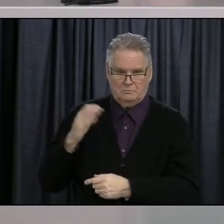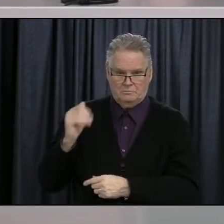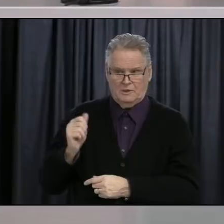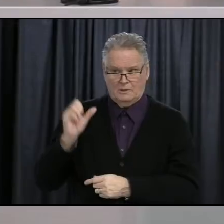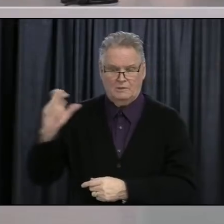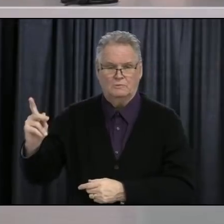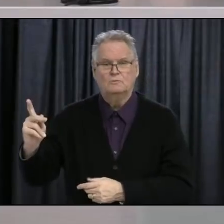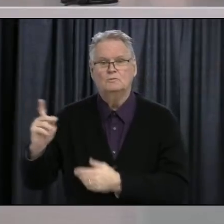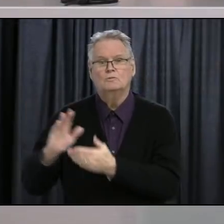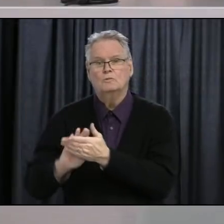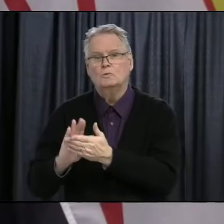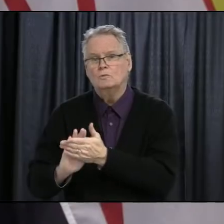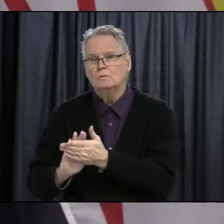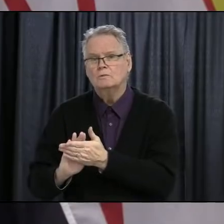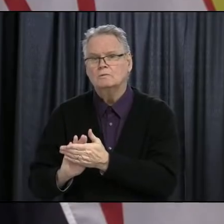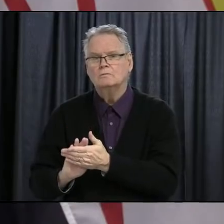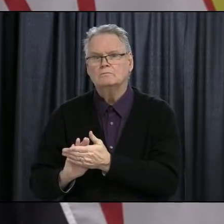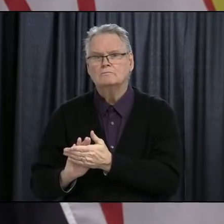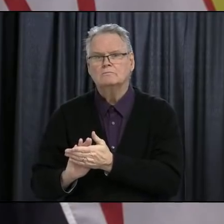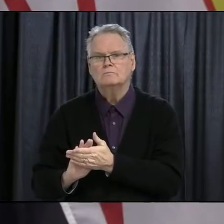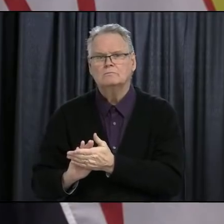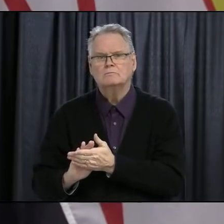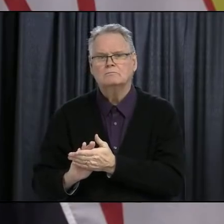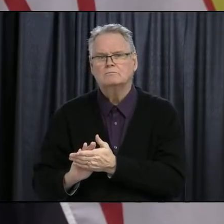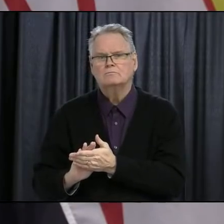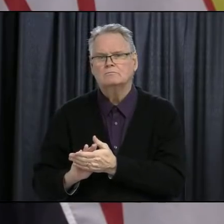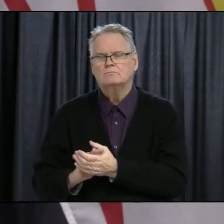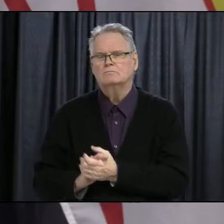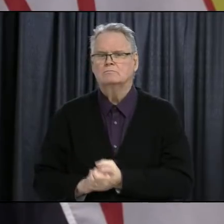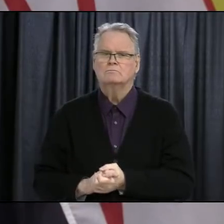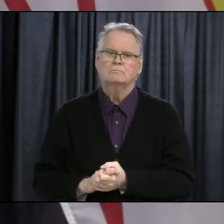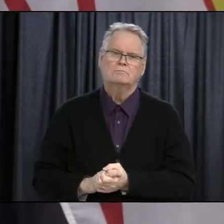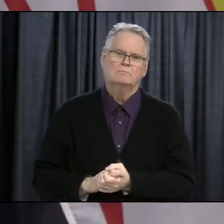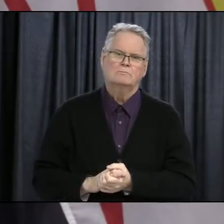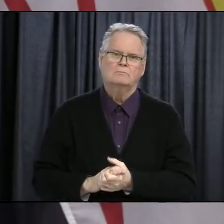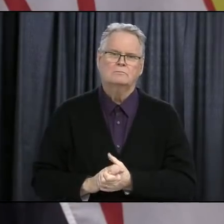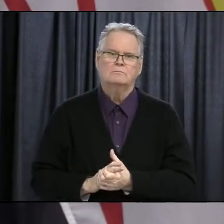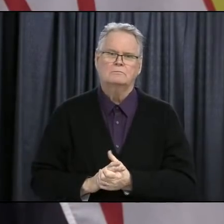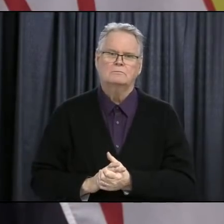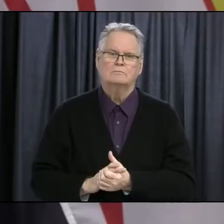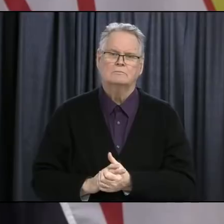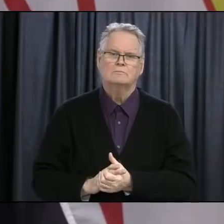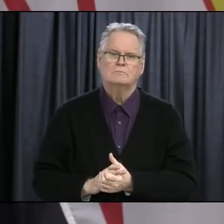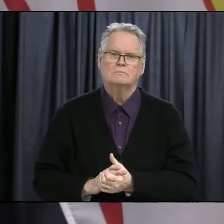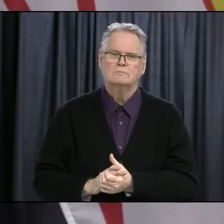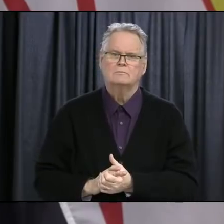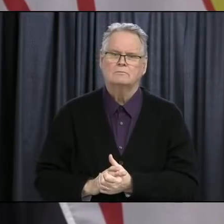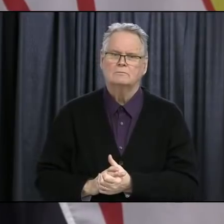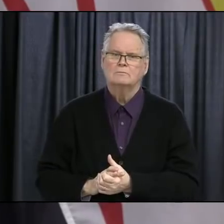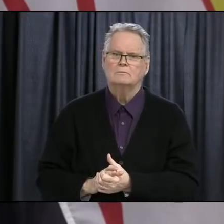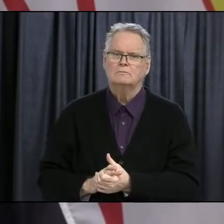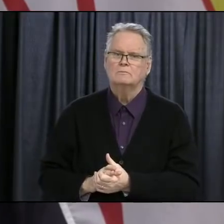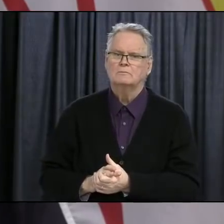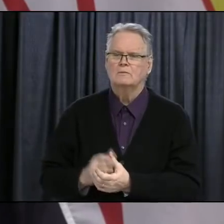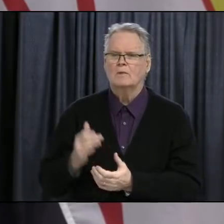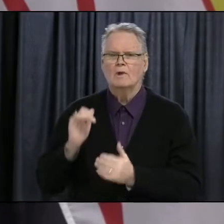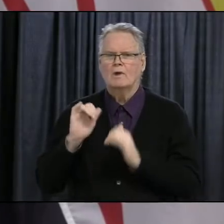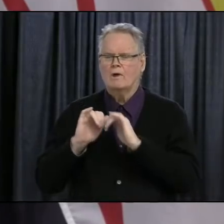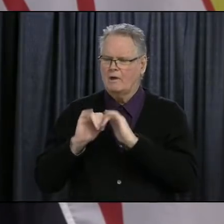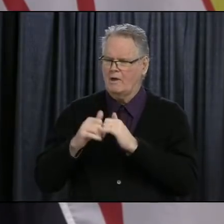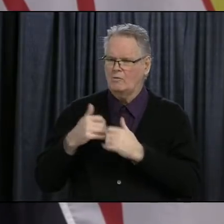instruction? Yeah, so I think it's really important, and we've changed screening tools too. So, you know, you have a screening tool that everybody has